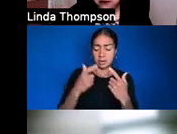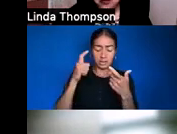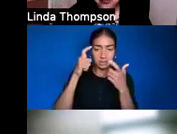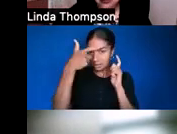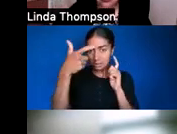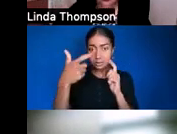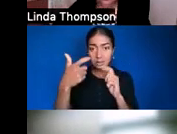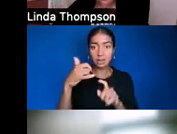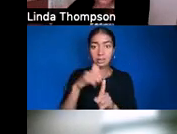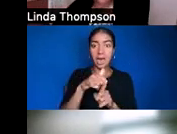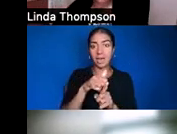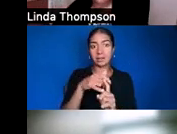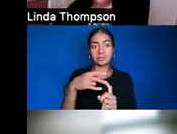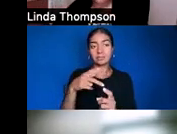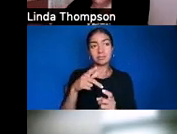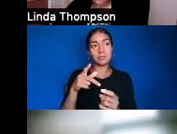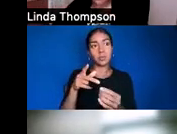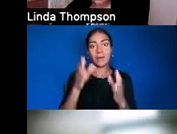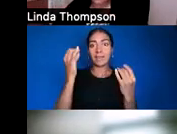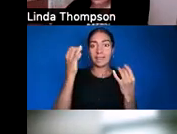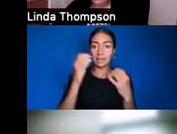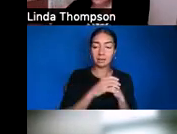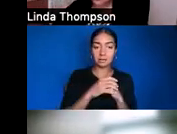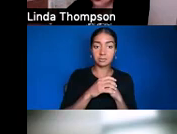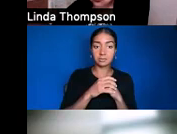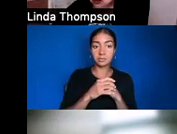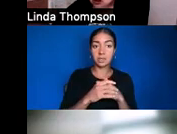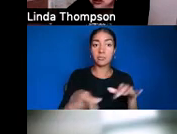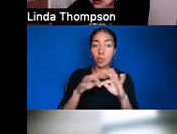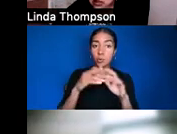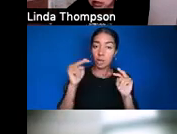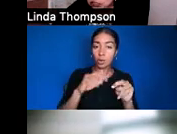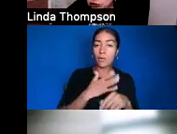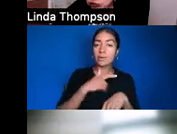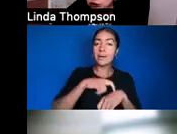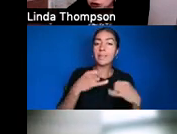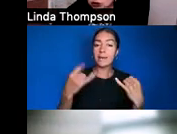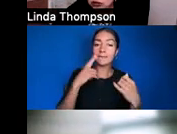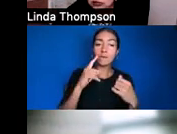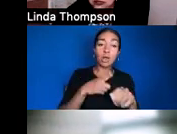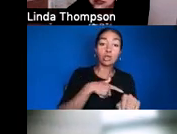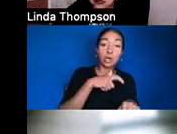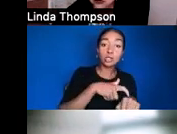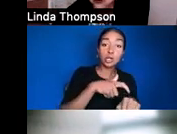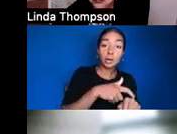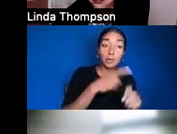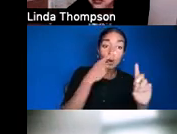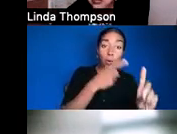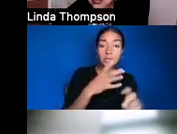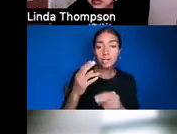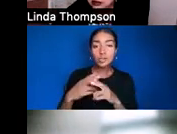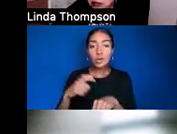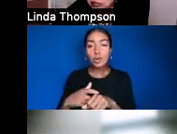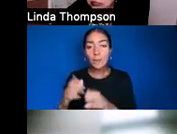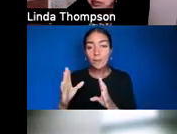thinking. We want to revisit our timelines for both long and short-term goals,